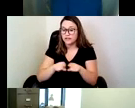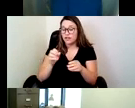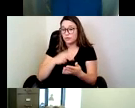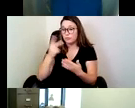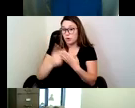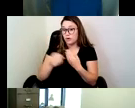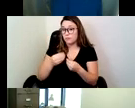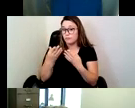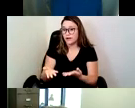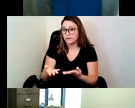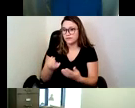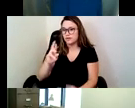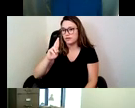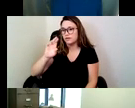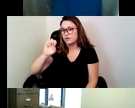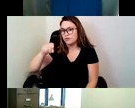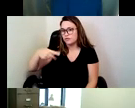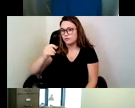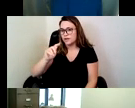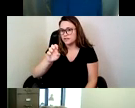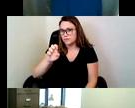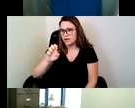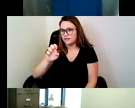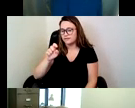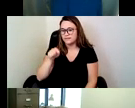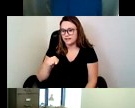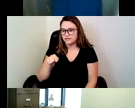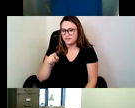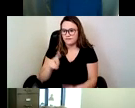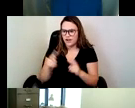too. Respite is so very, very important.